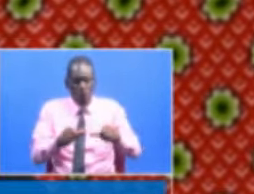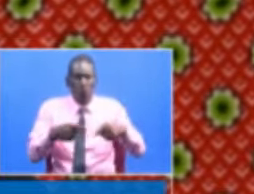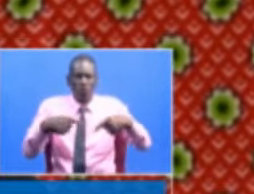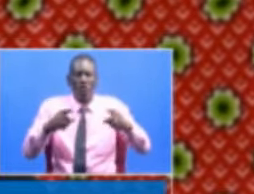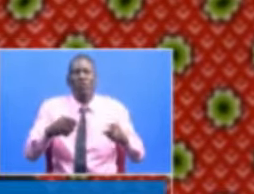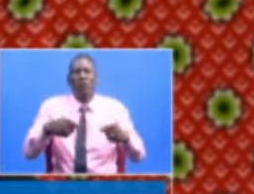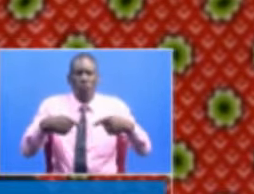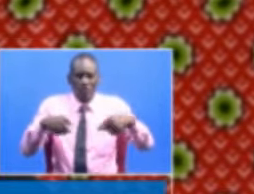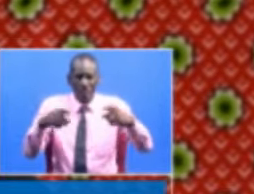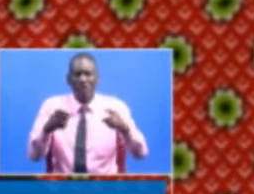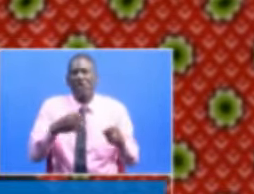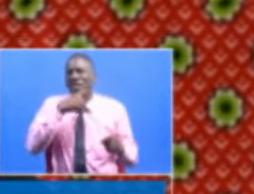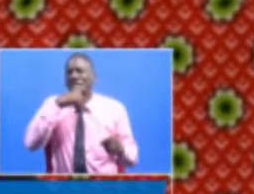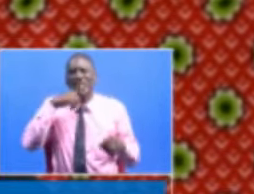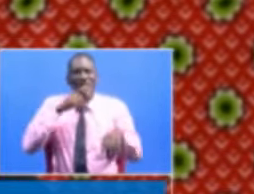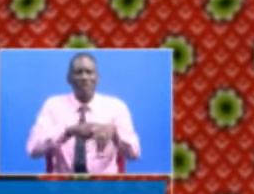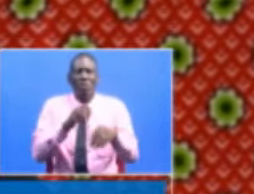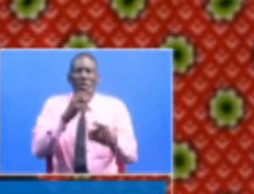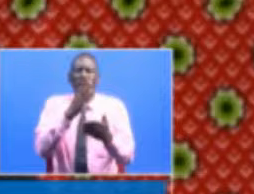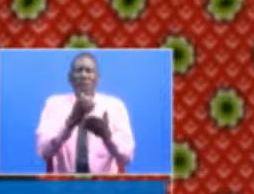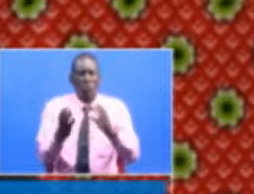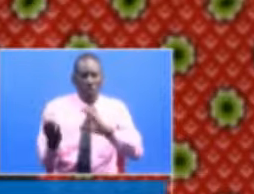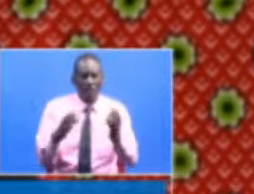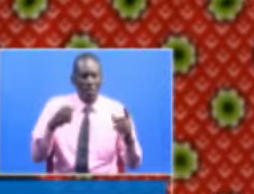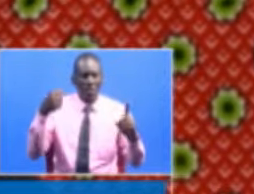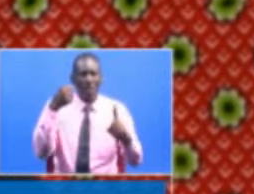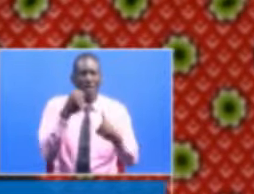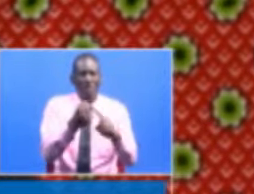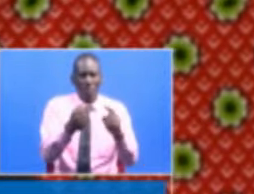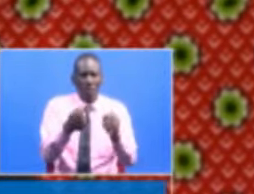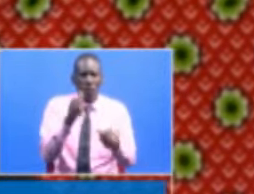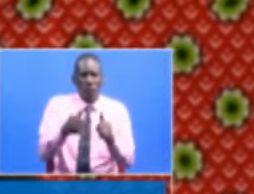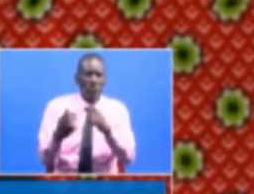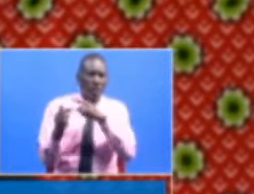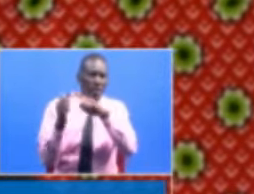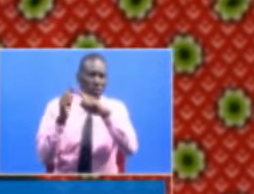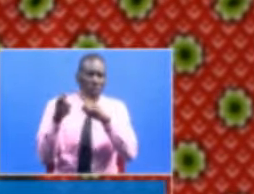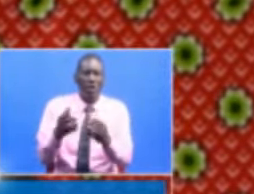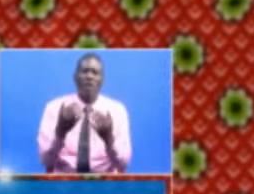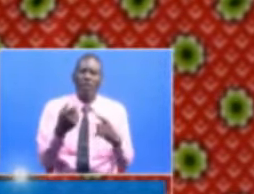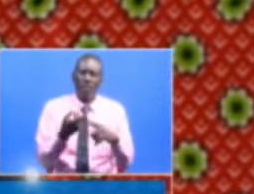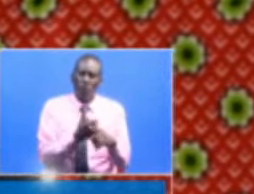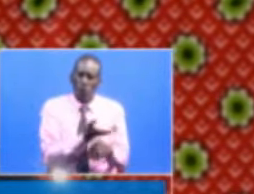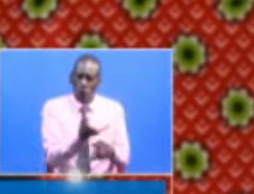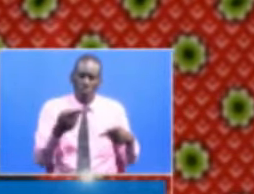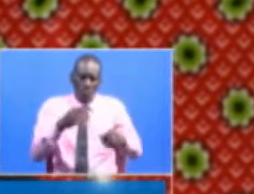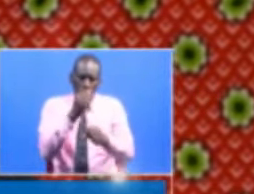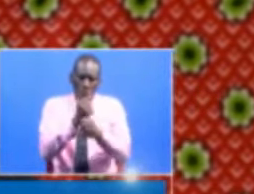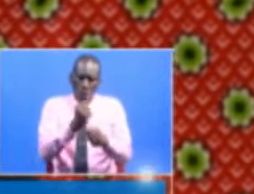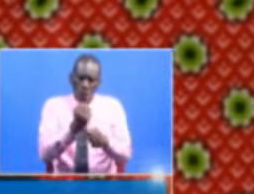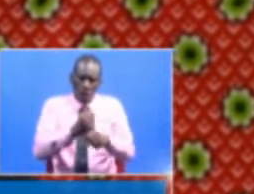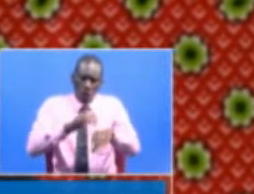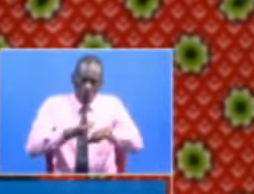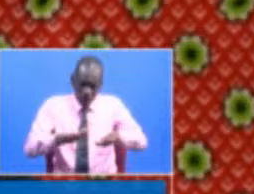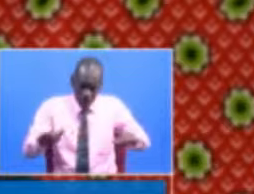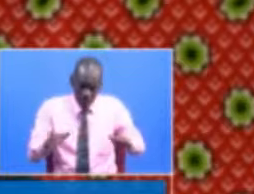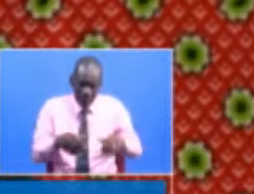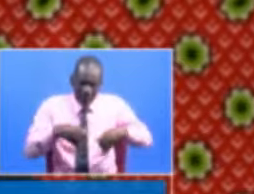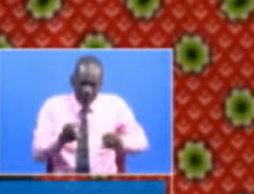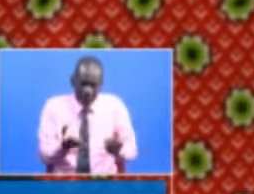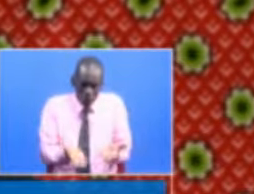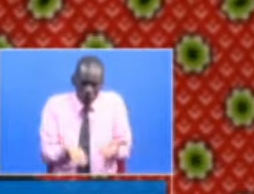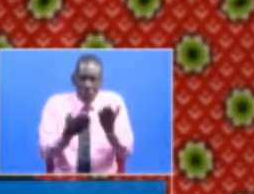impacts of climate change that they face. There are those who are engaged in irrigated agriculture, and there are those who are working with the land itself and restoring the